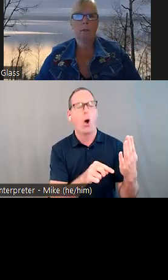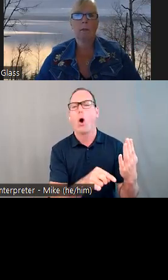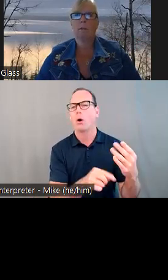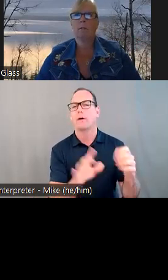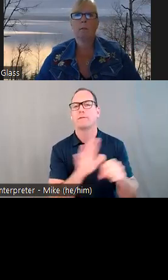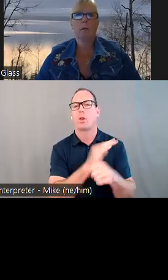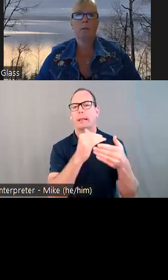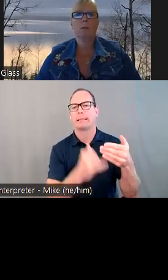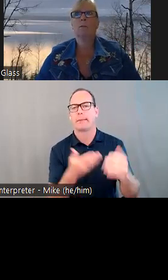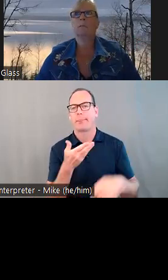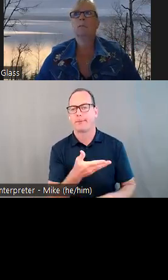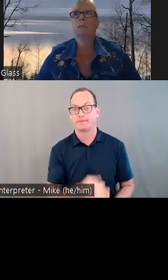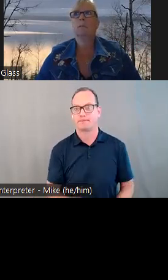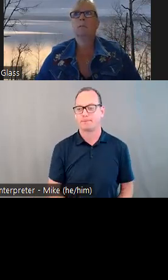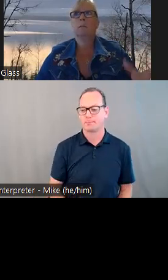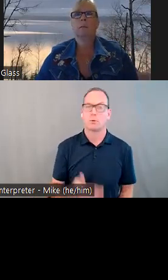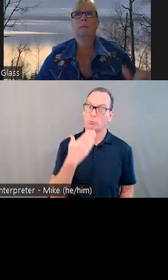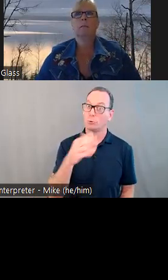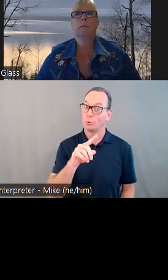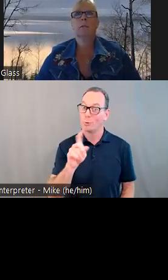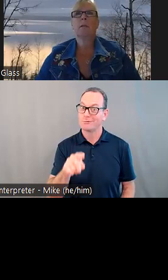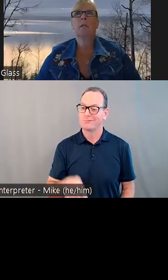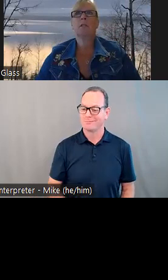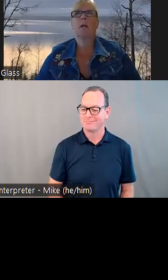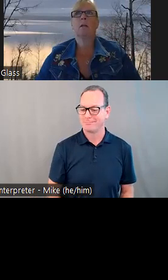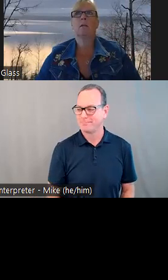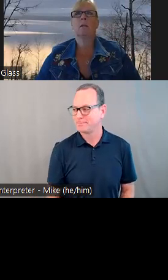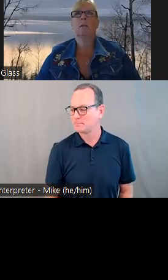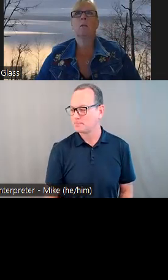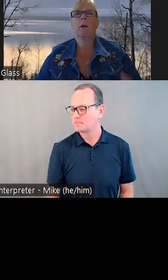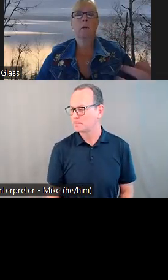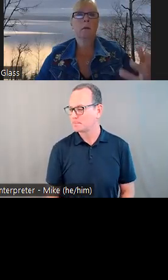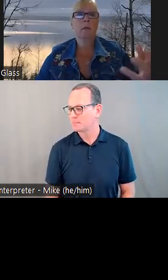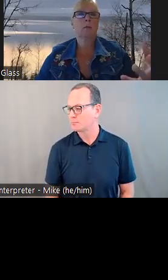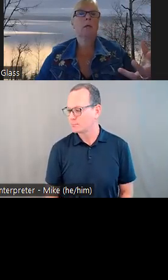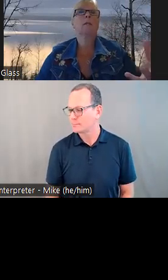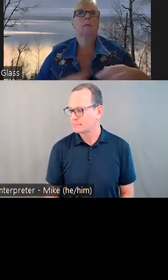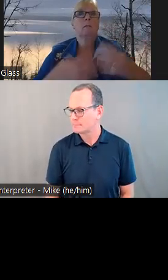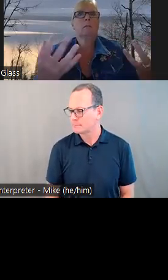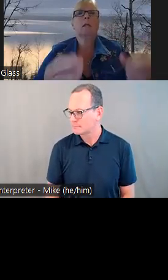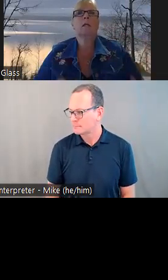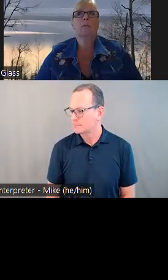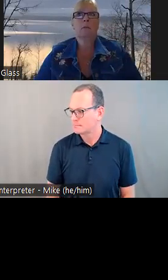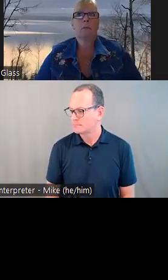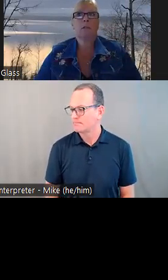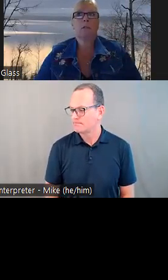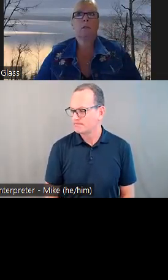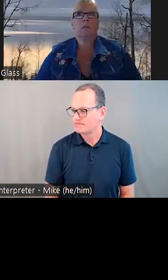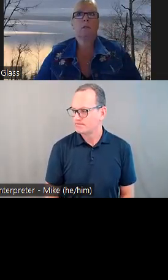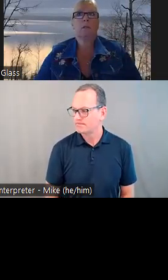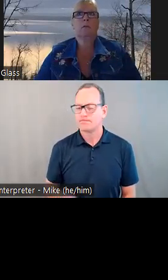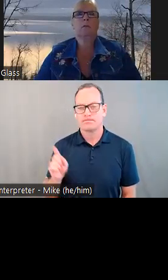Another good question. So type into the chat. Why does it make a difference for